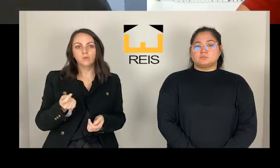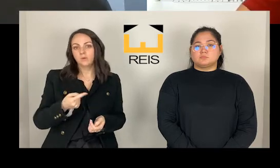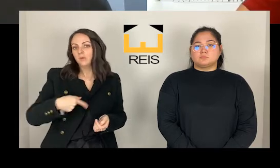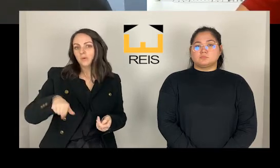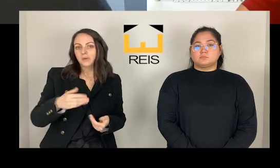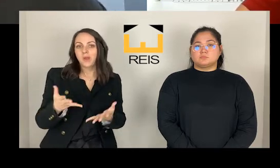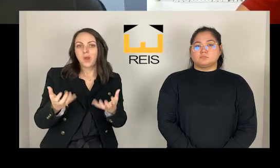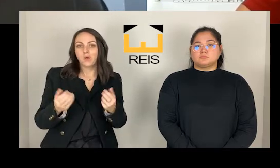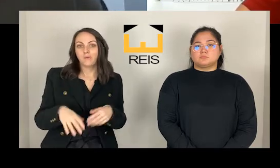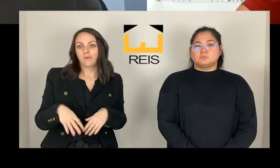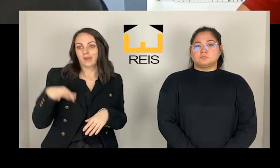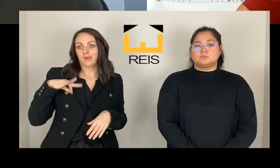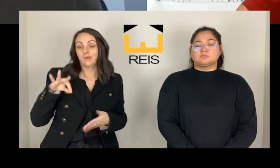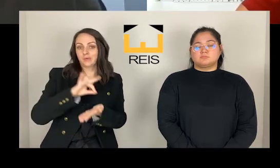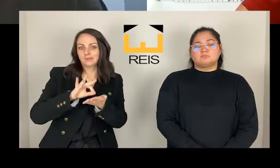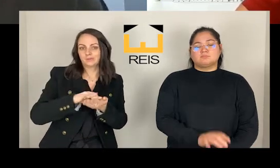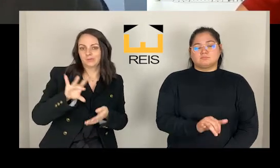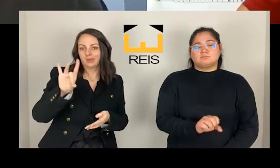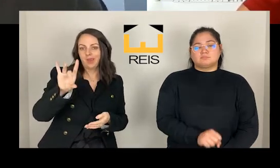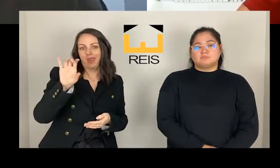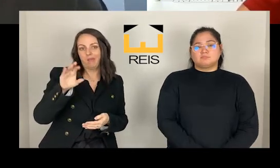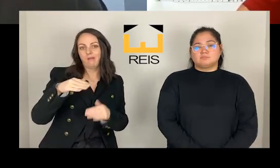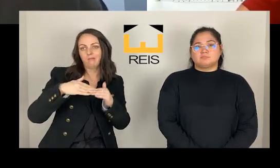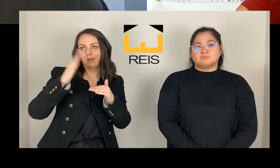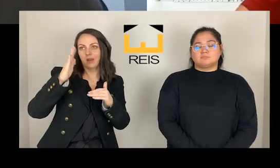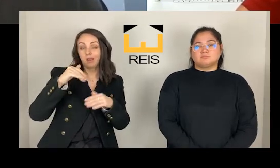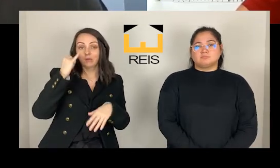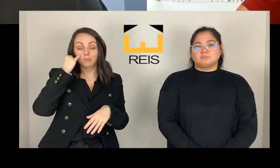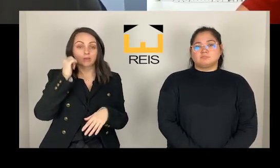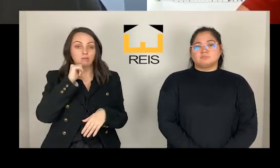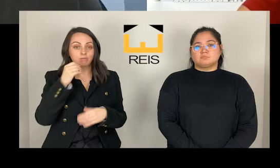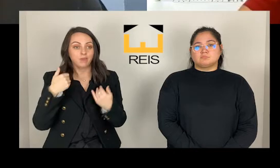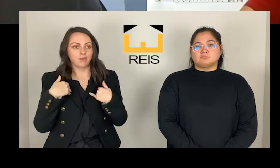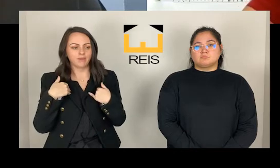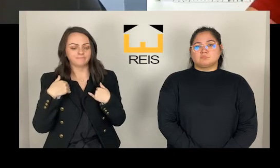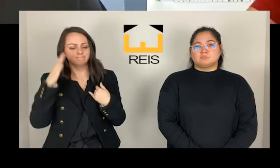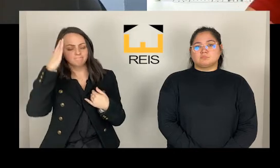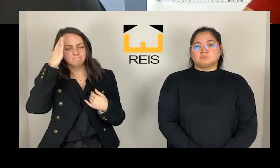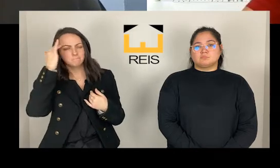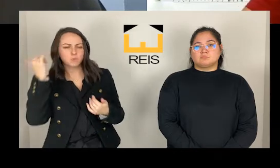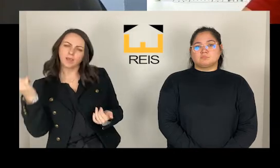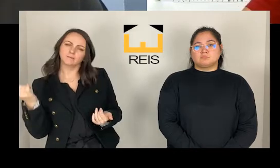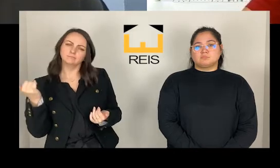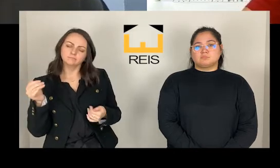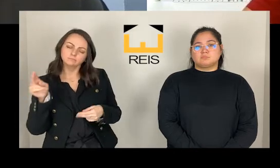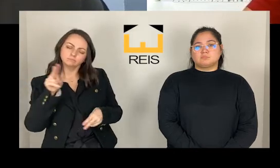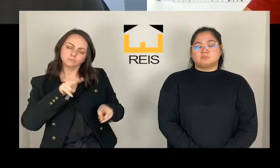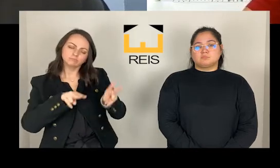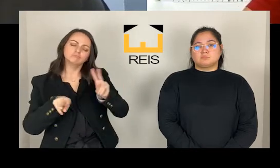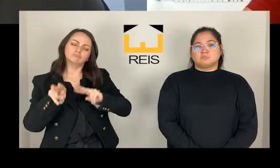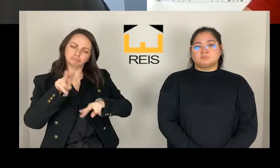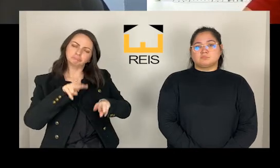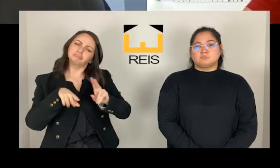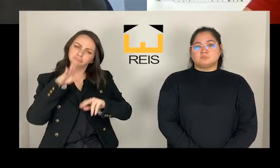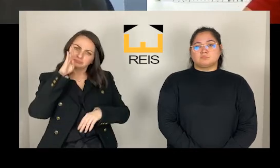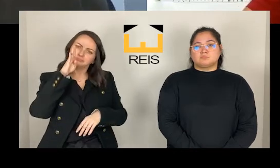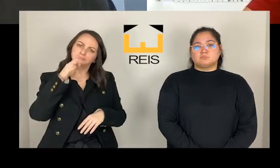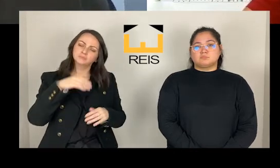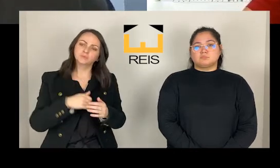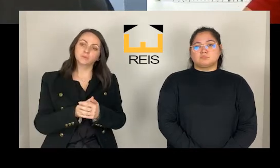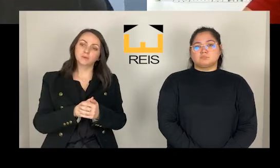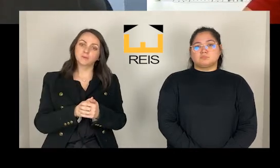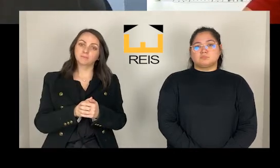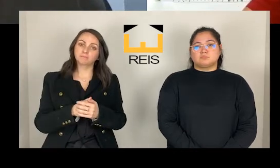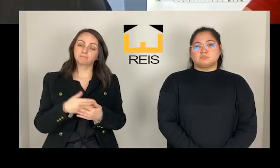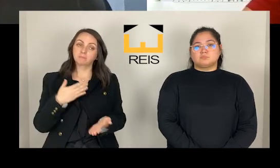800 credit score. Yeah. If you don't have an 800 credit score, what is causing it to be a little bit lower than that? We're going to look at those things and see if there's